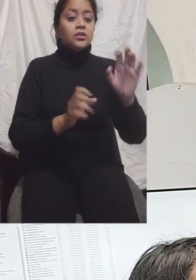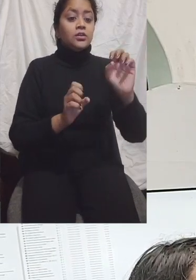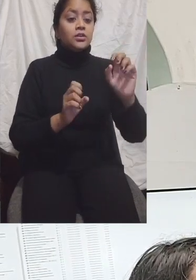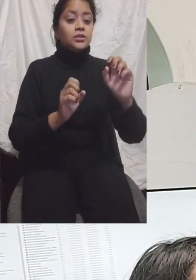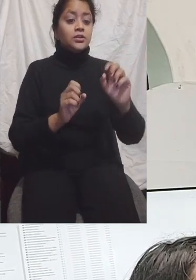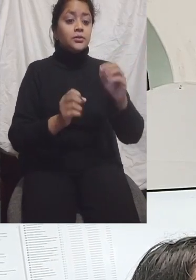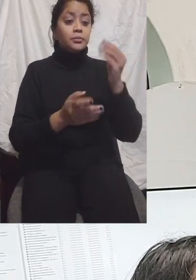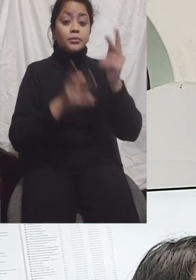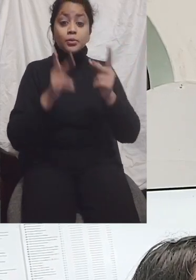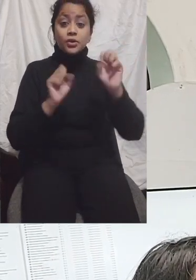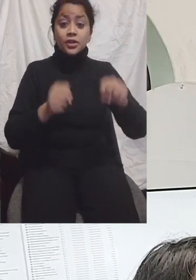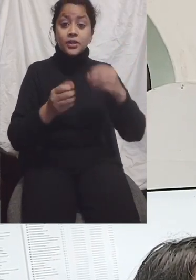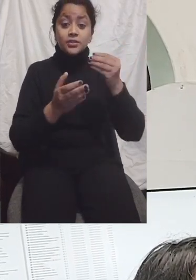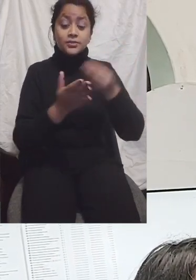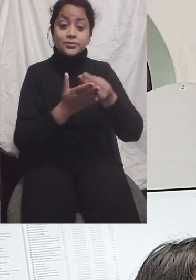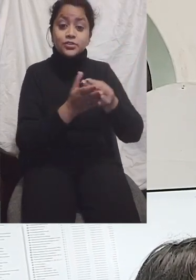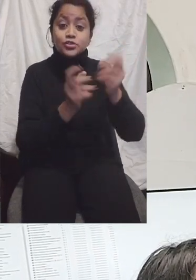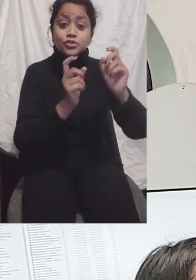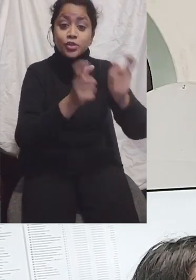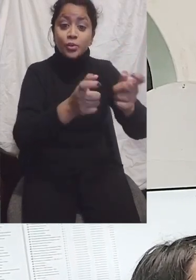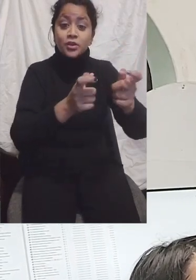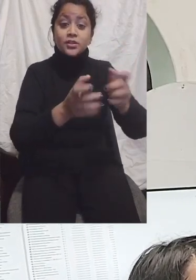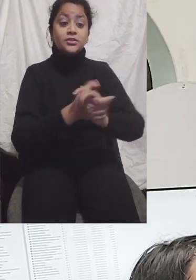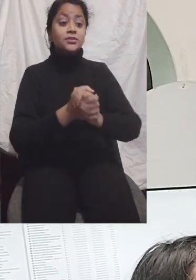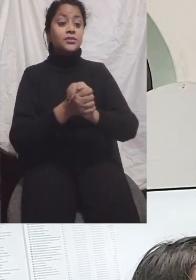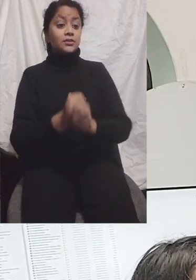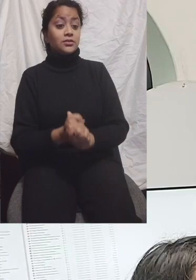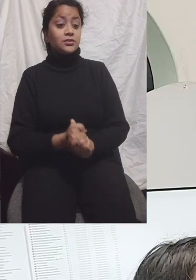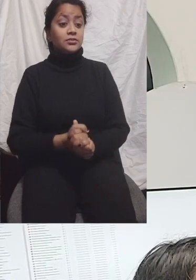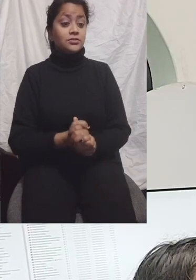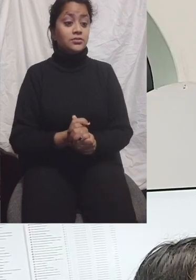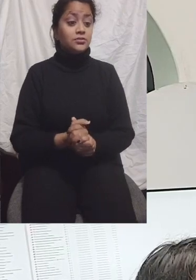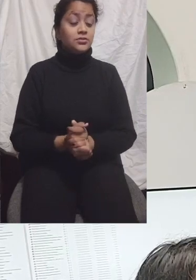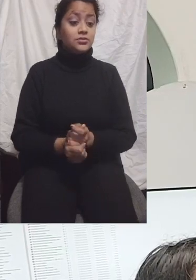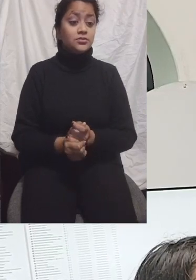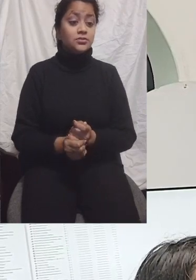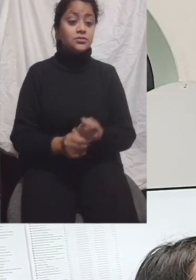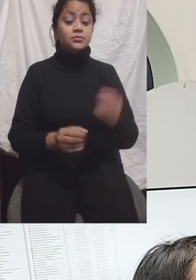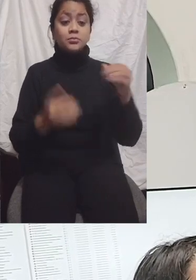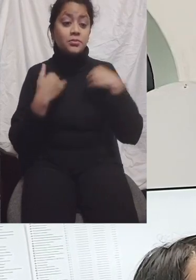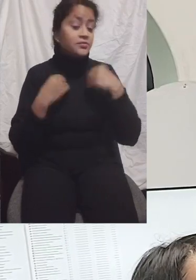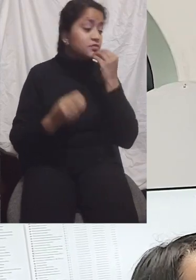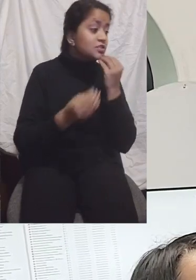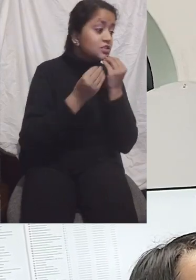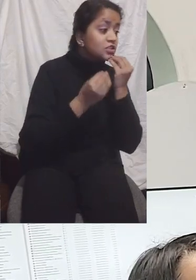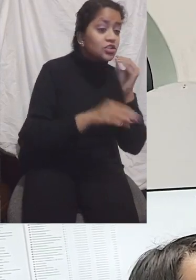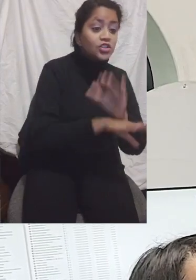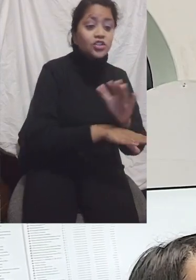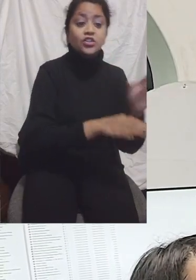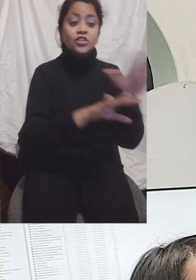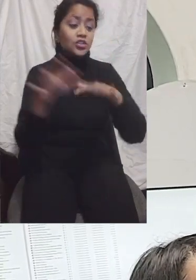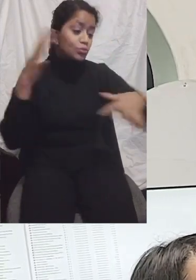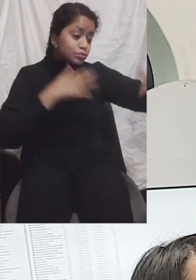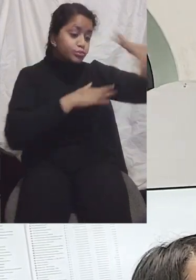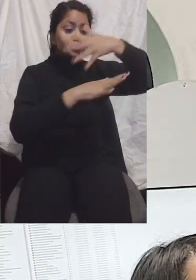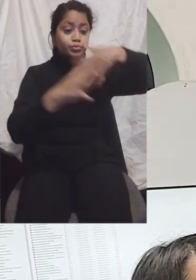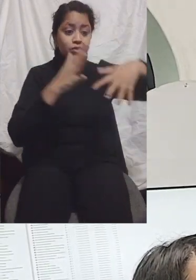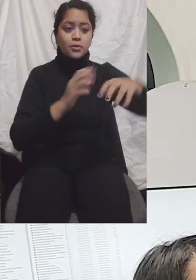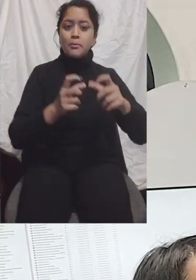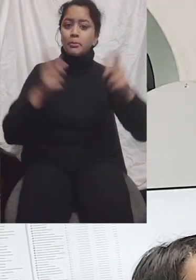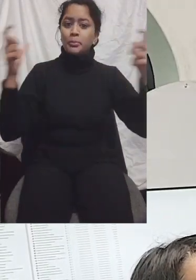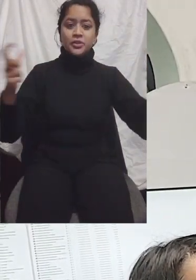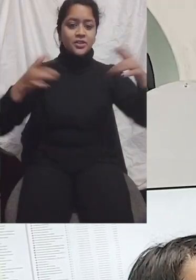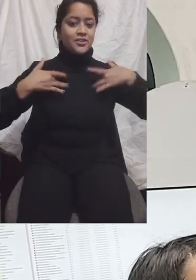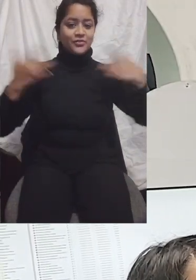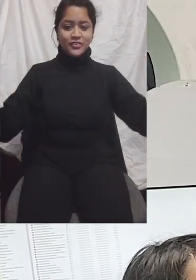But people can then donate and, we make a lot of money there. Hopefully people have some dinner and stuff. So it's our main event. Let me put it